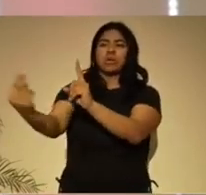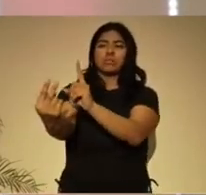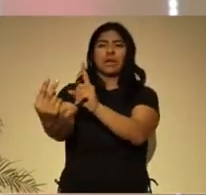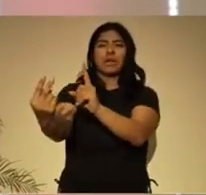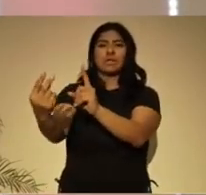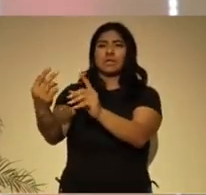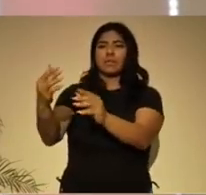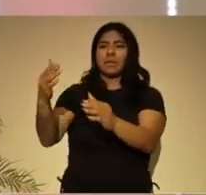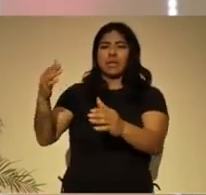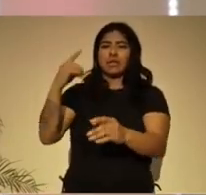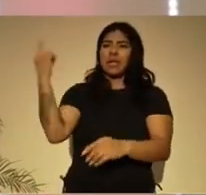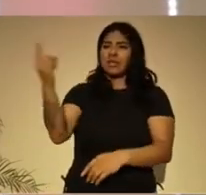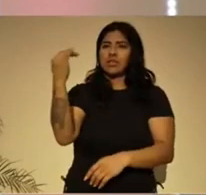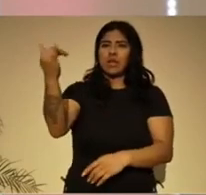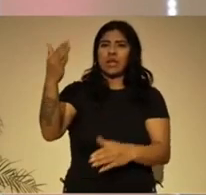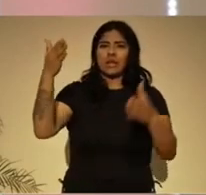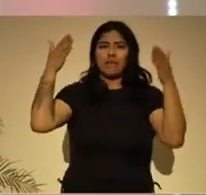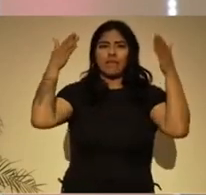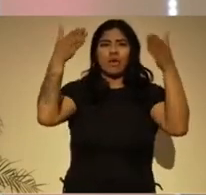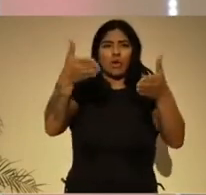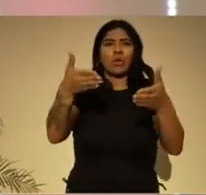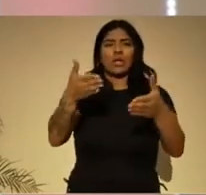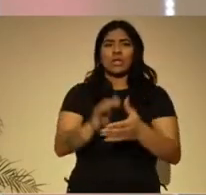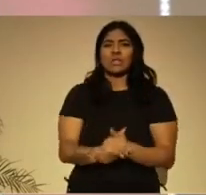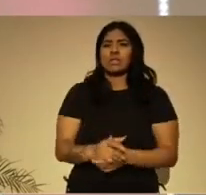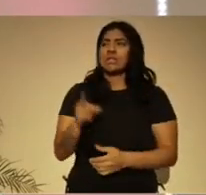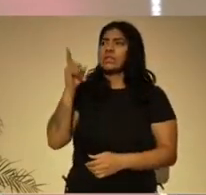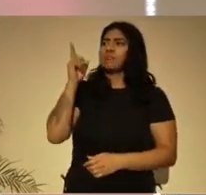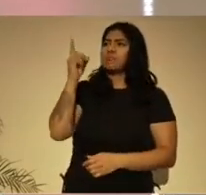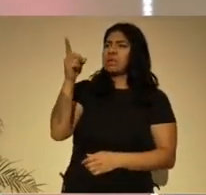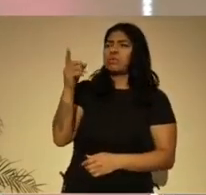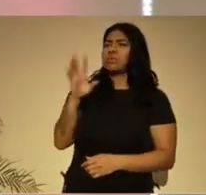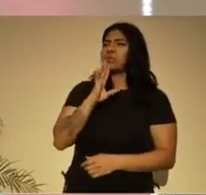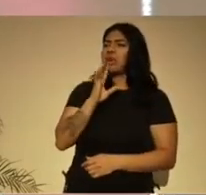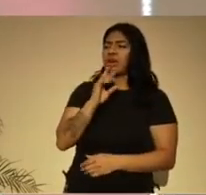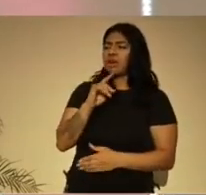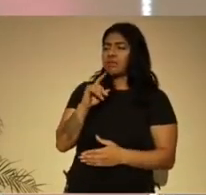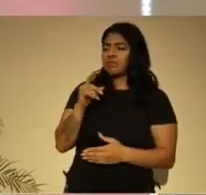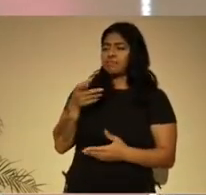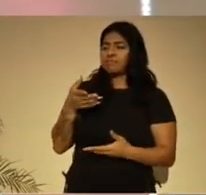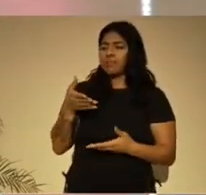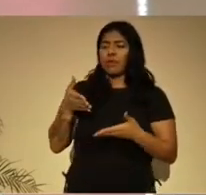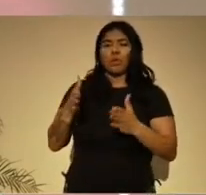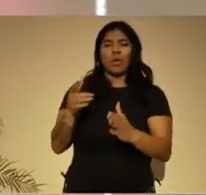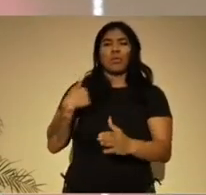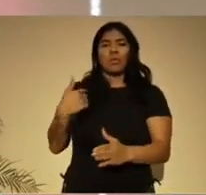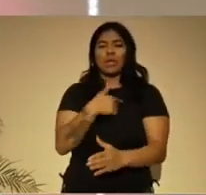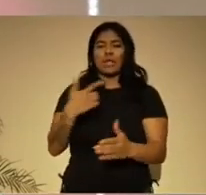eternally focused. He was talking about the way that we live here on earth.